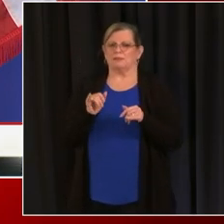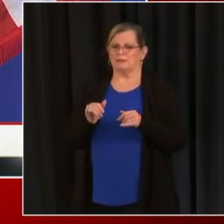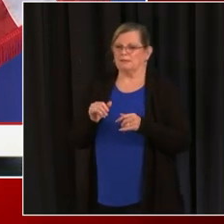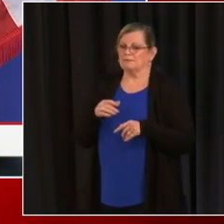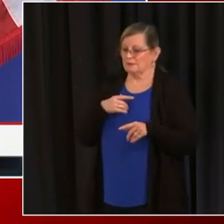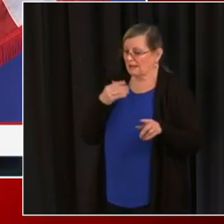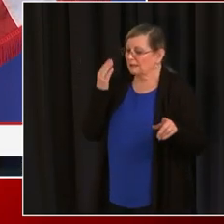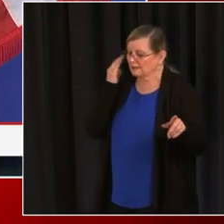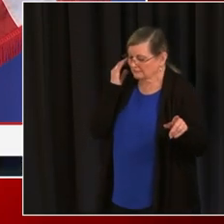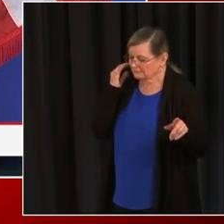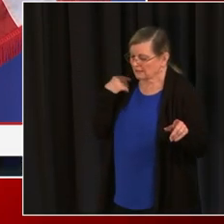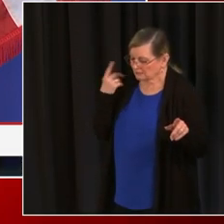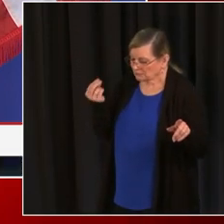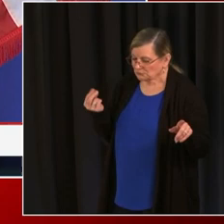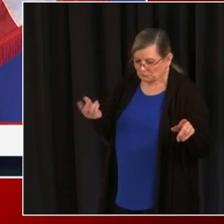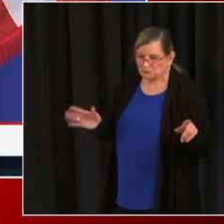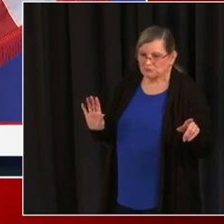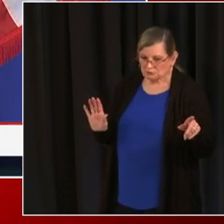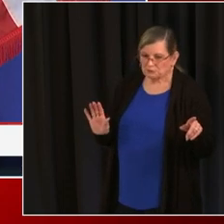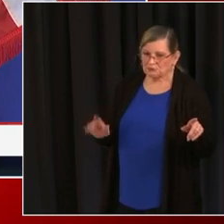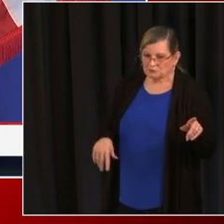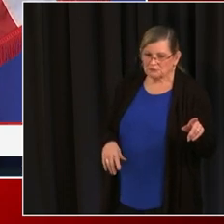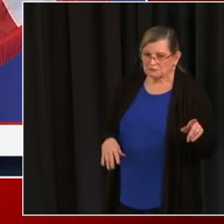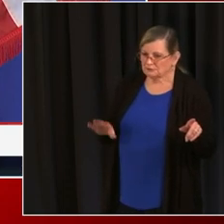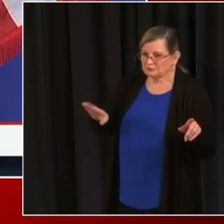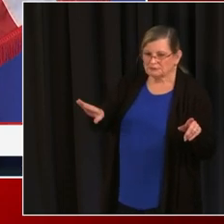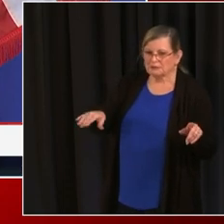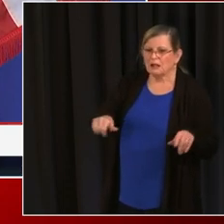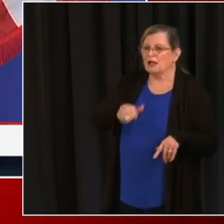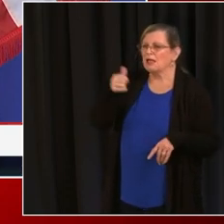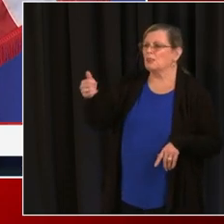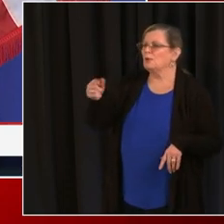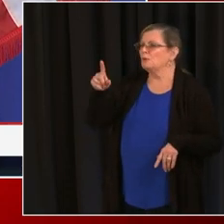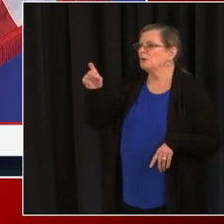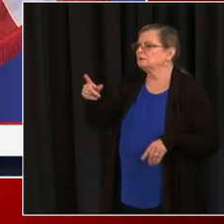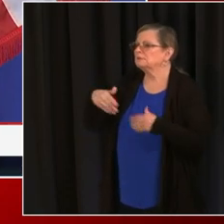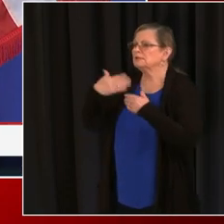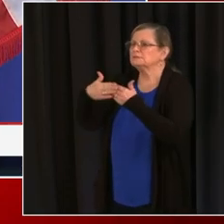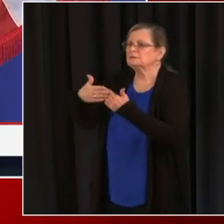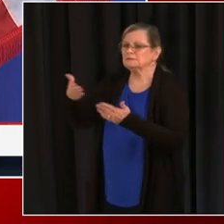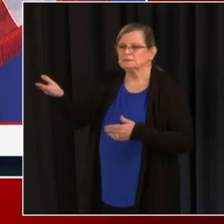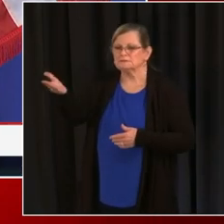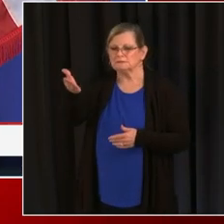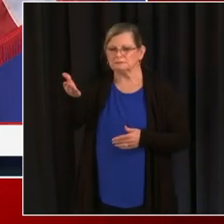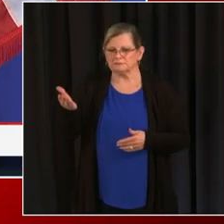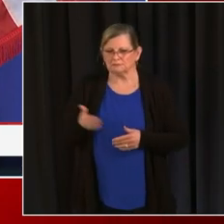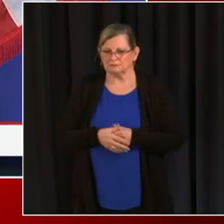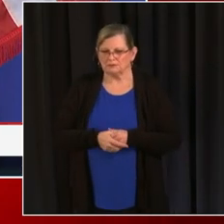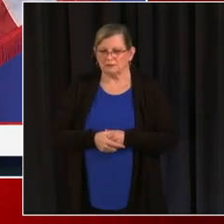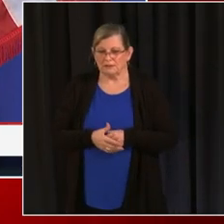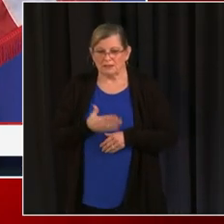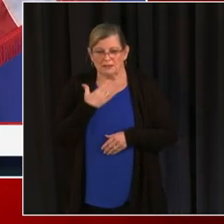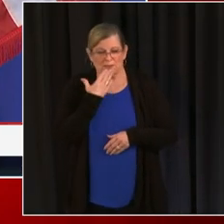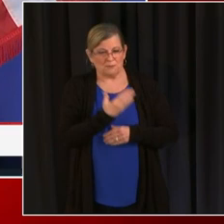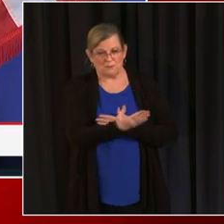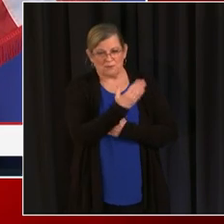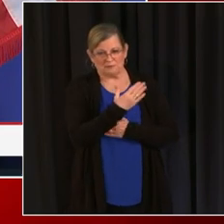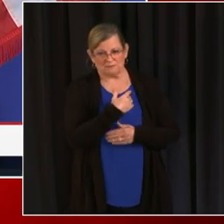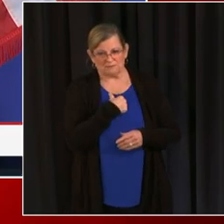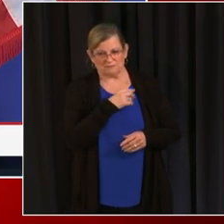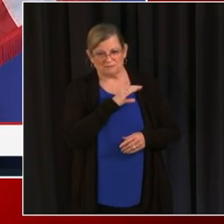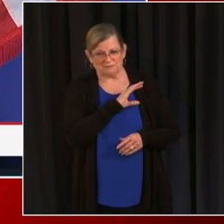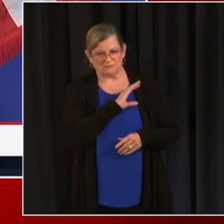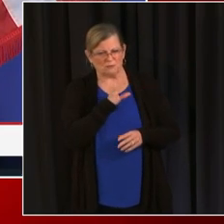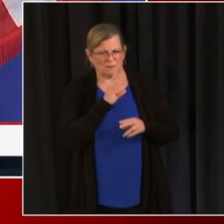Yes, I do. Yes, I do. Yes, ma'am. Good morning. Good morning. My question to you is about the